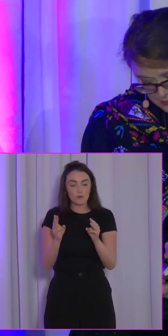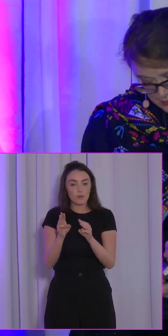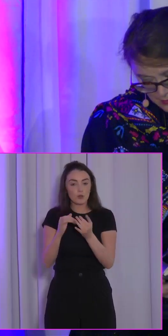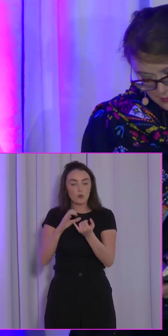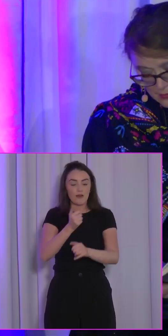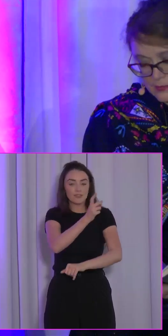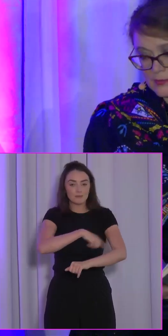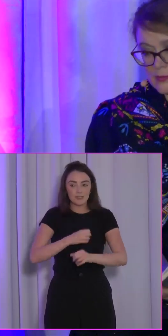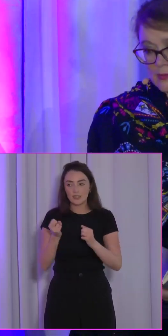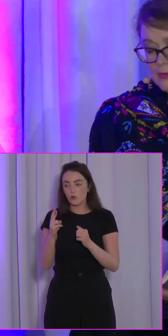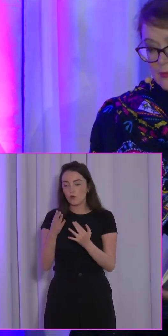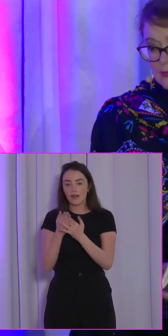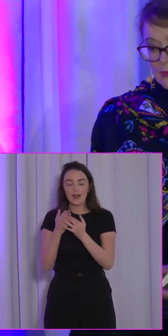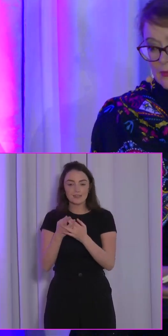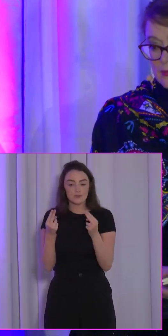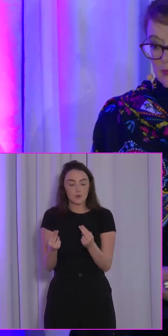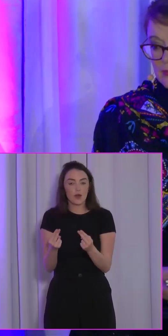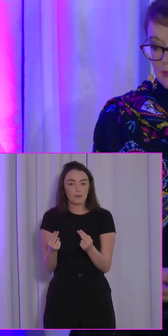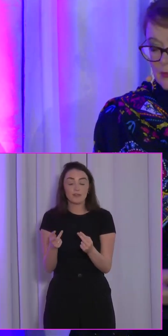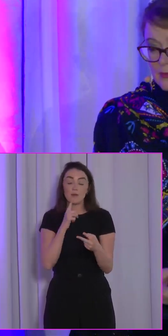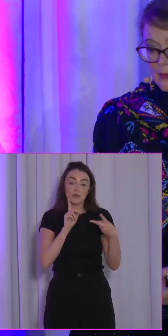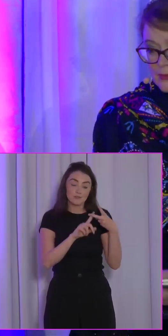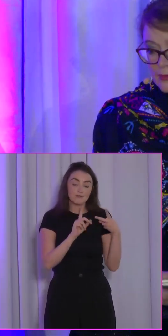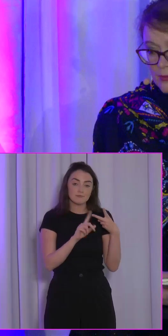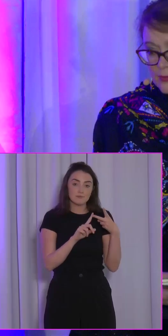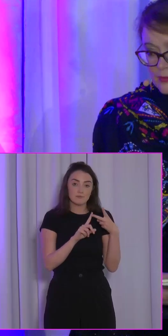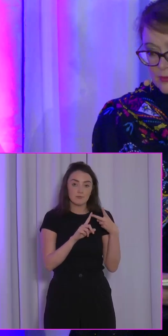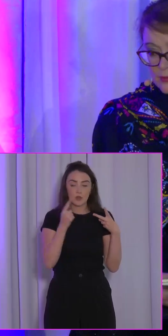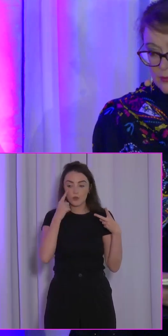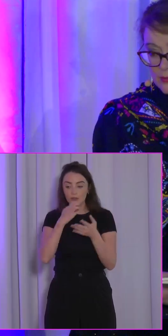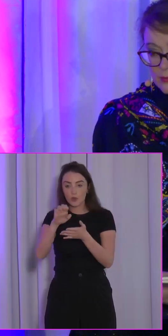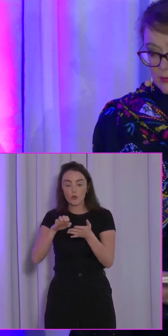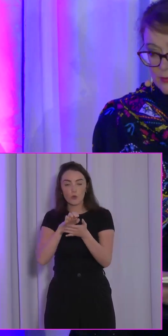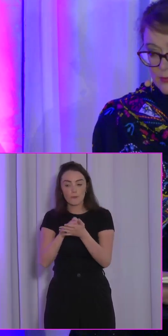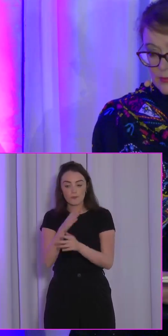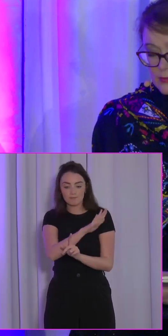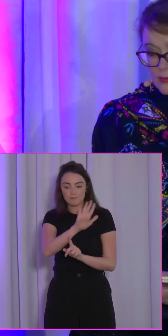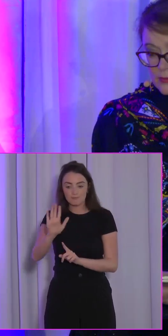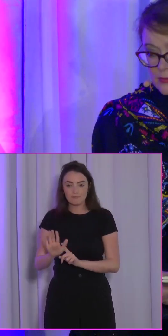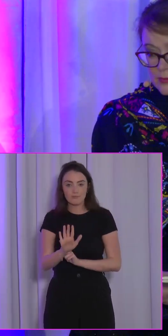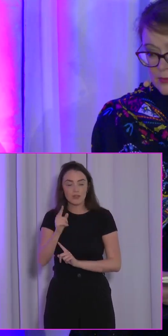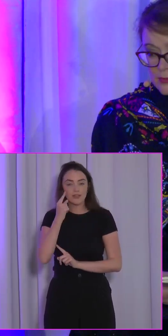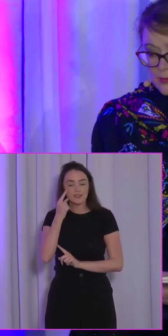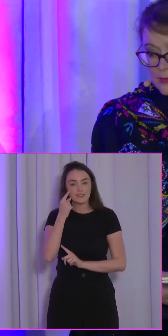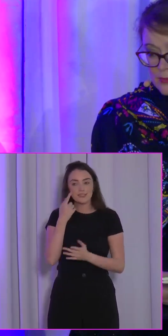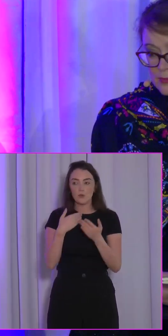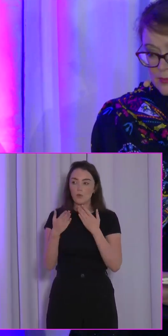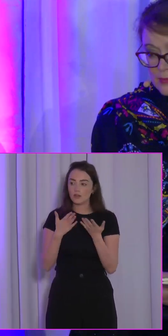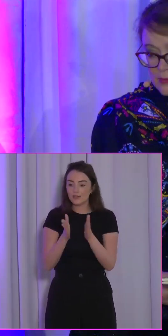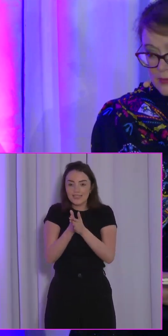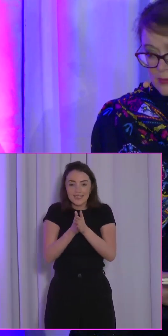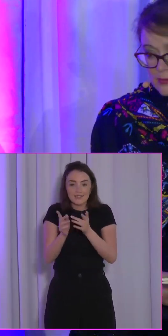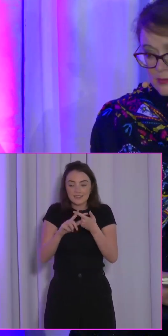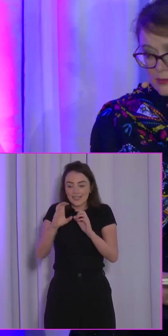or access requirements. But equally, there's I suppose, looking across EU to see what are the incentives